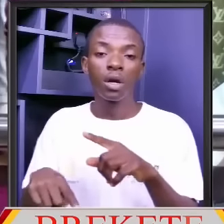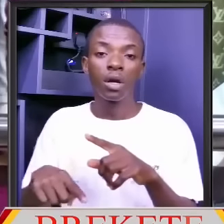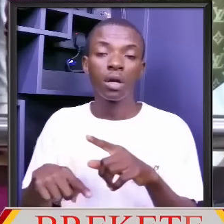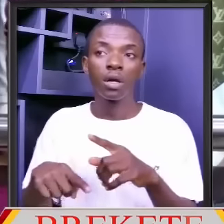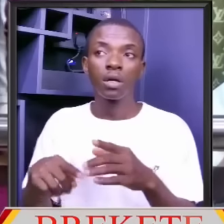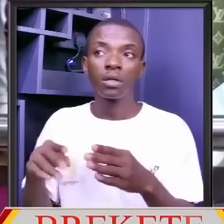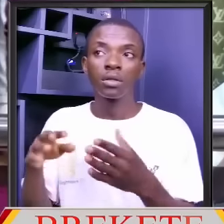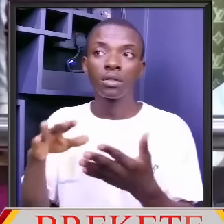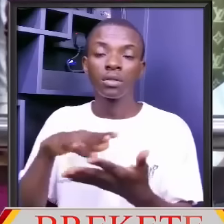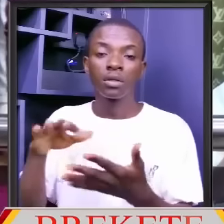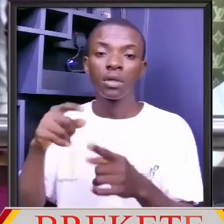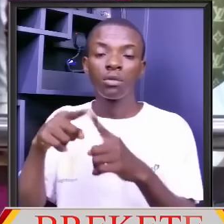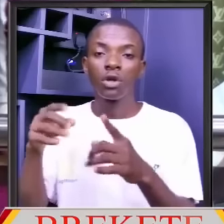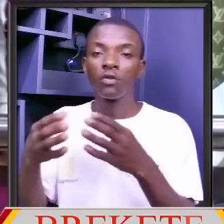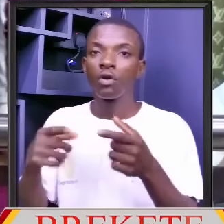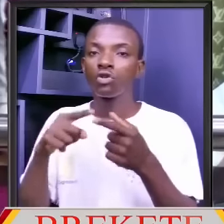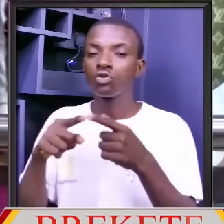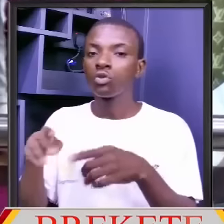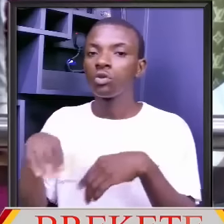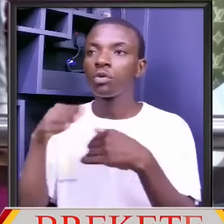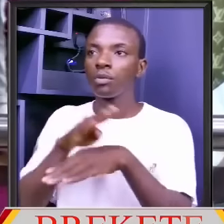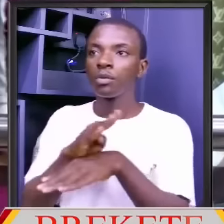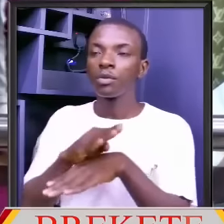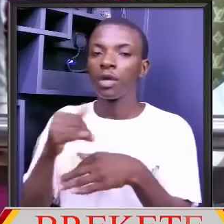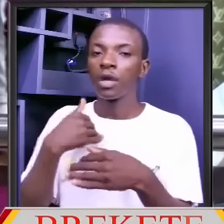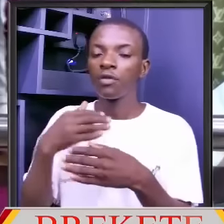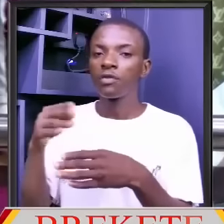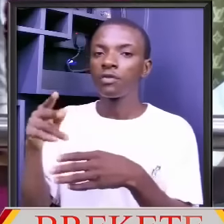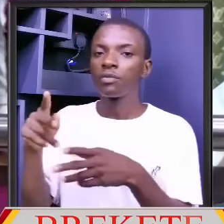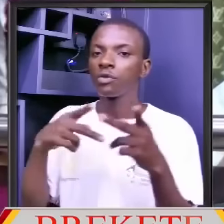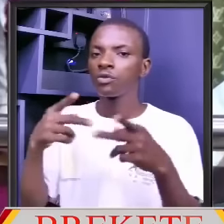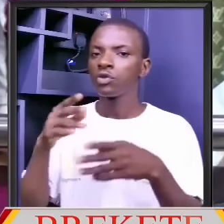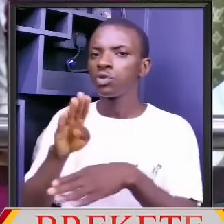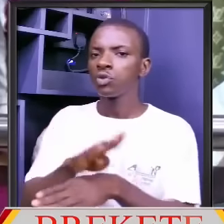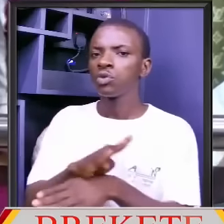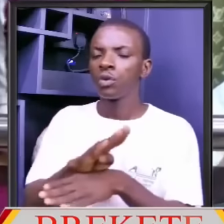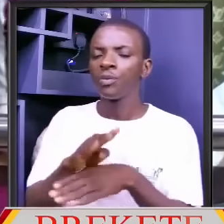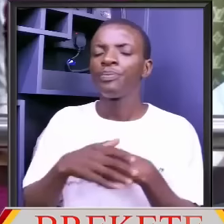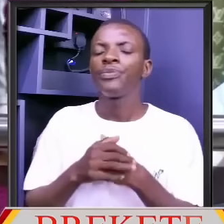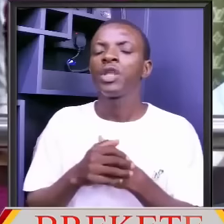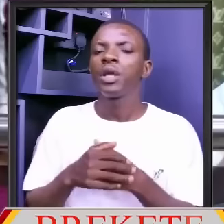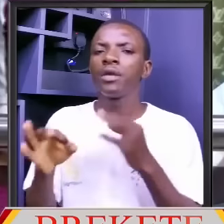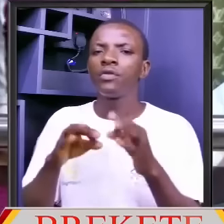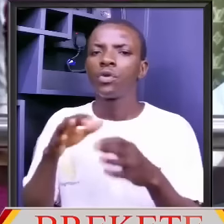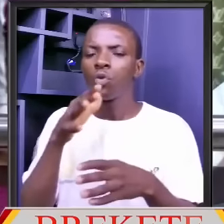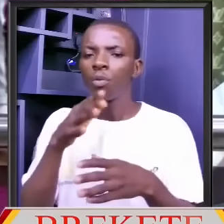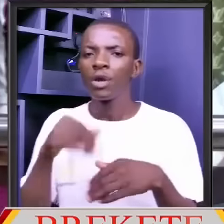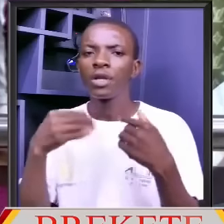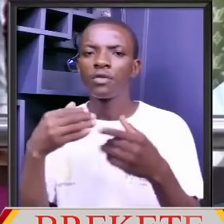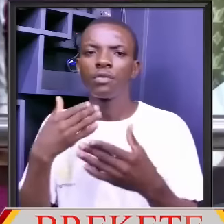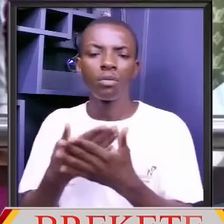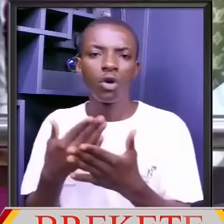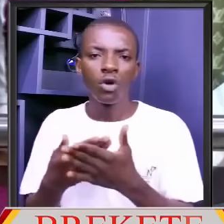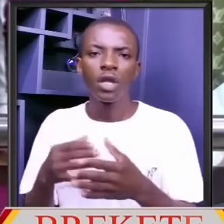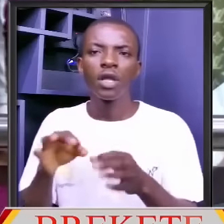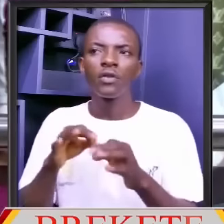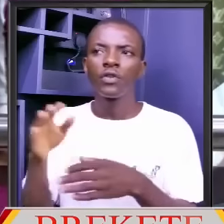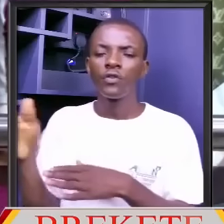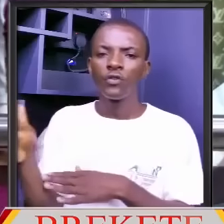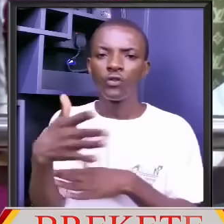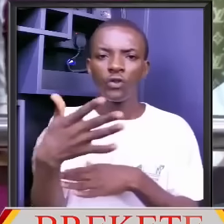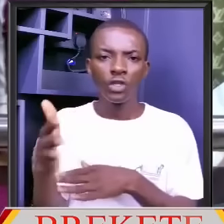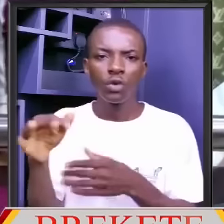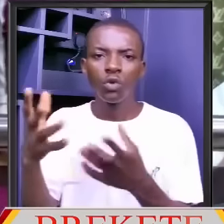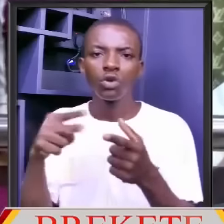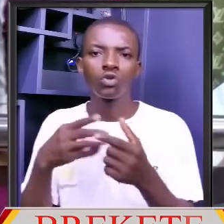but if I won't go market, because we get provision shop. So if the woman give me money, if now fish